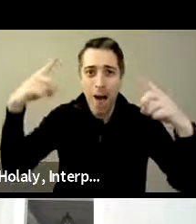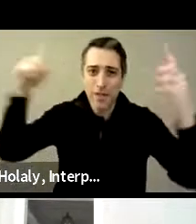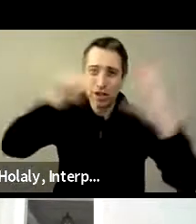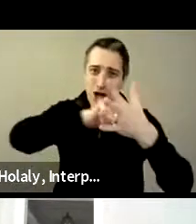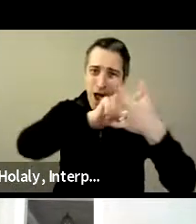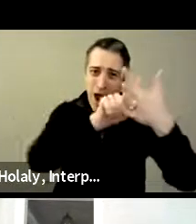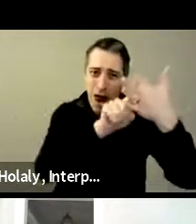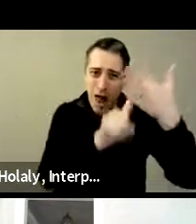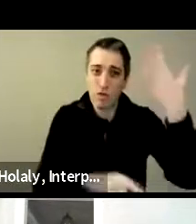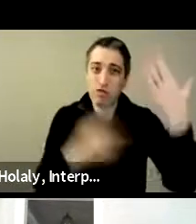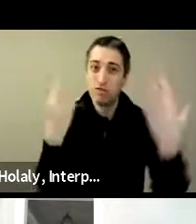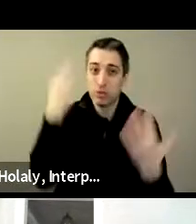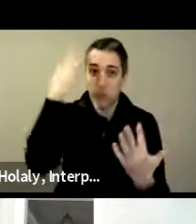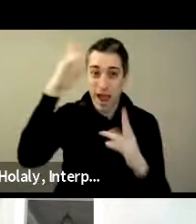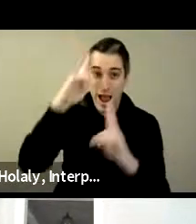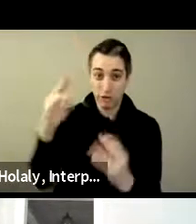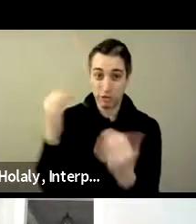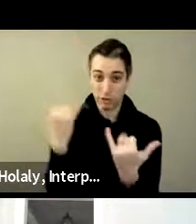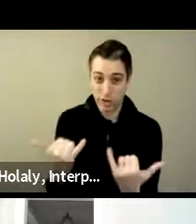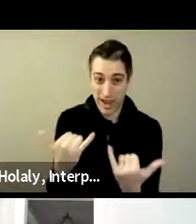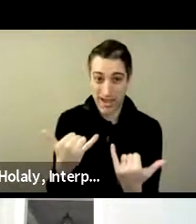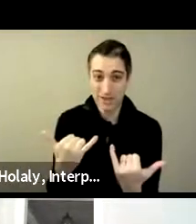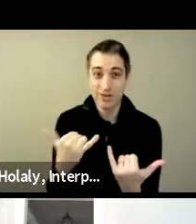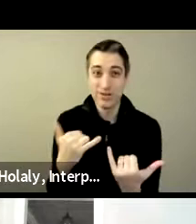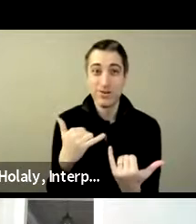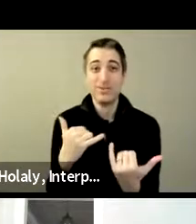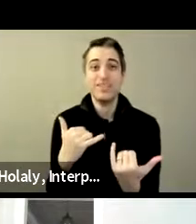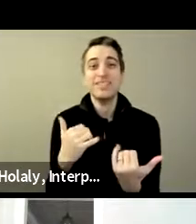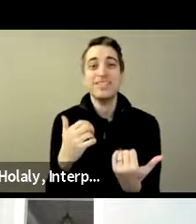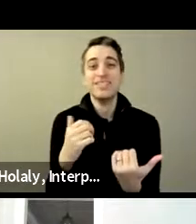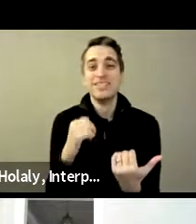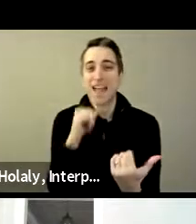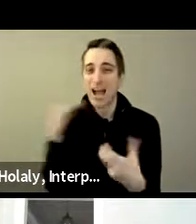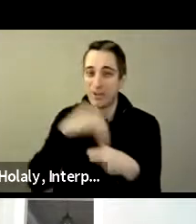honored today was not included in the resolution. There was